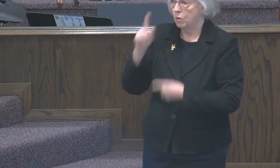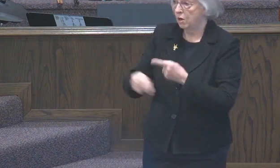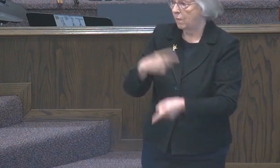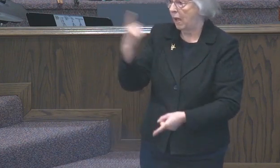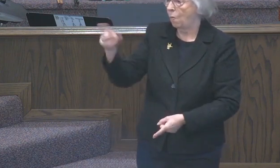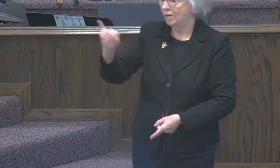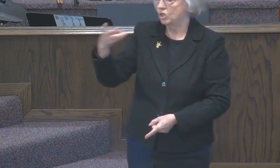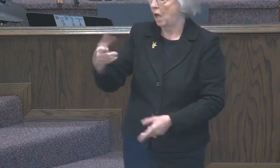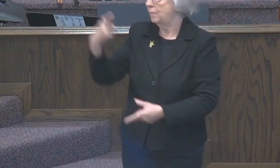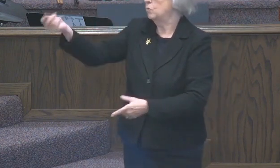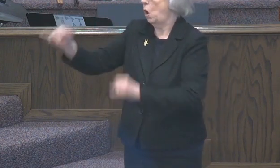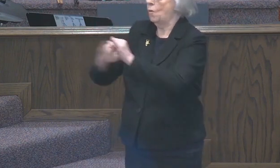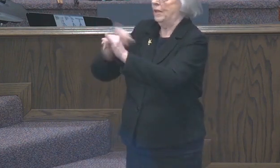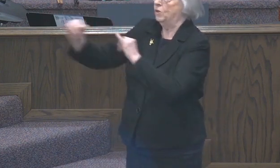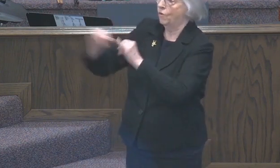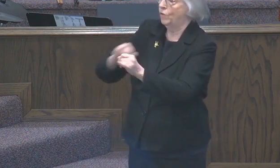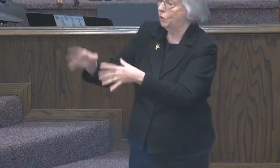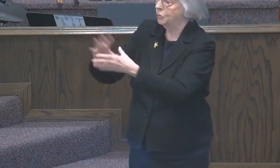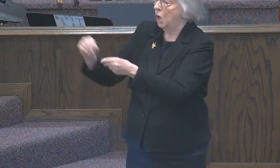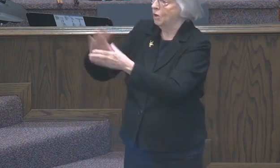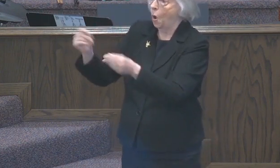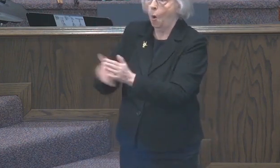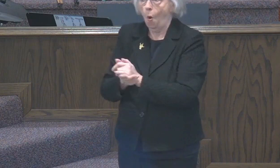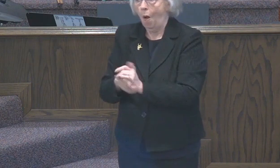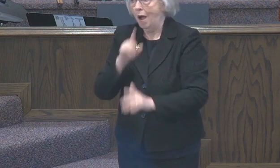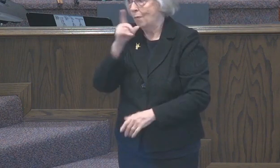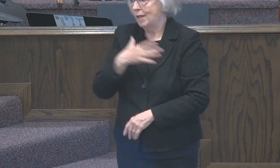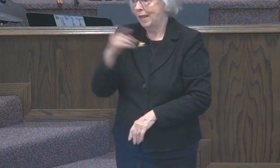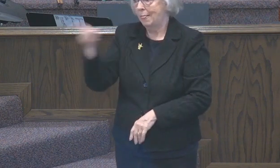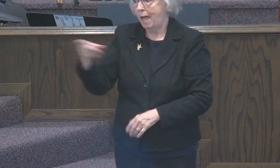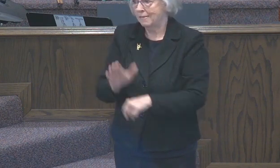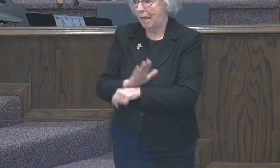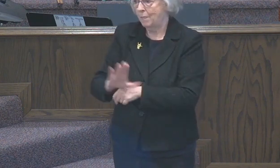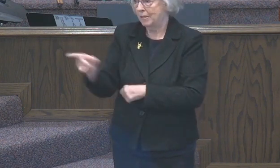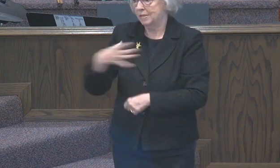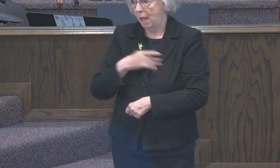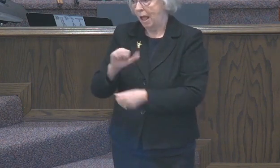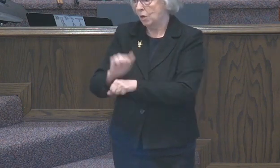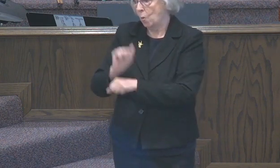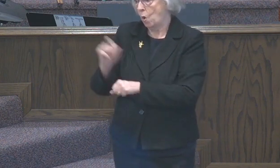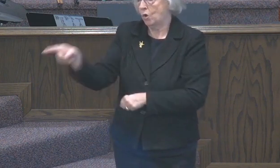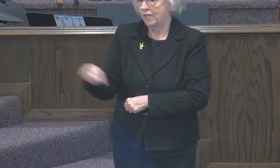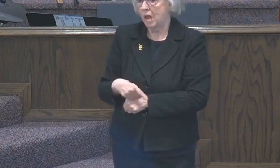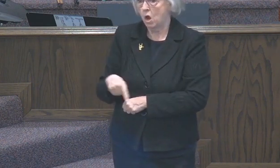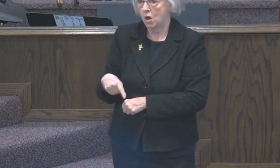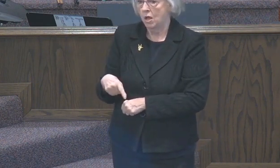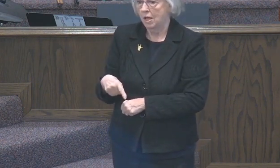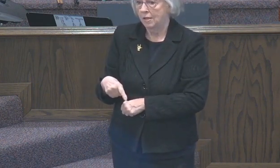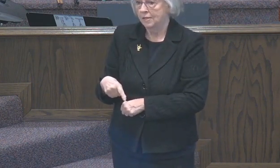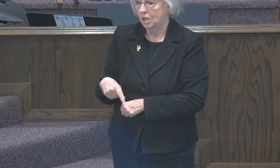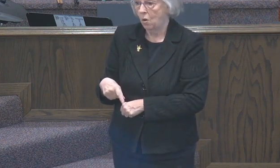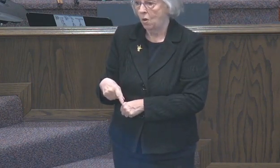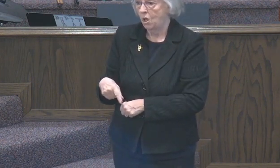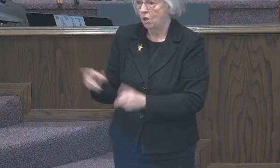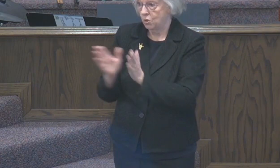Is whatever you're asking for, is whatever you're seeking, is this discernment, is this wisdom, is it important enough to keep